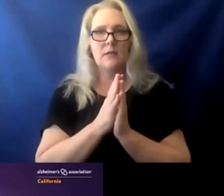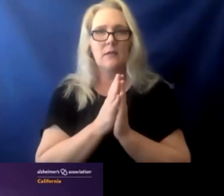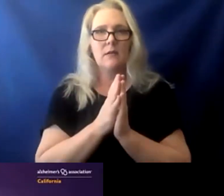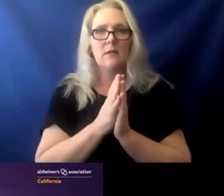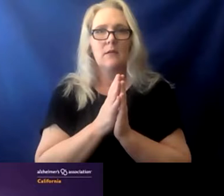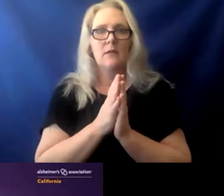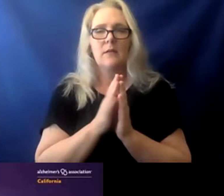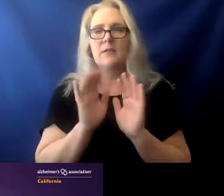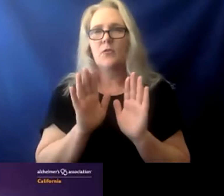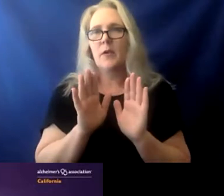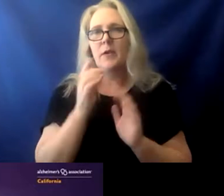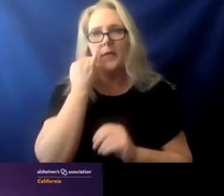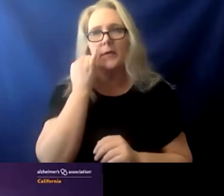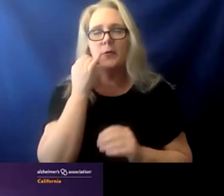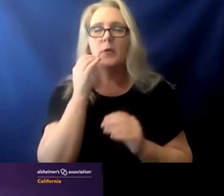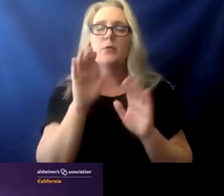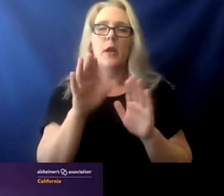great thought.